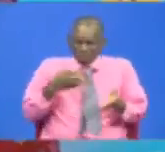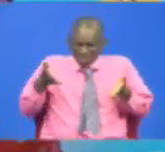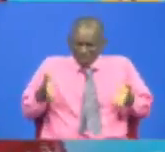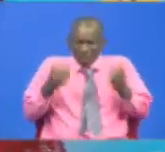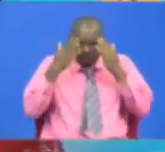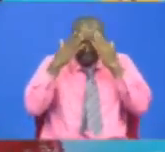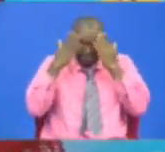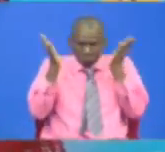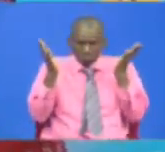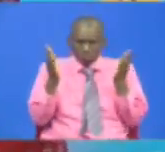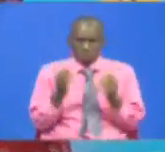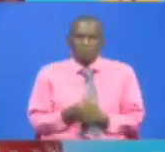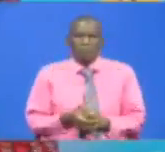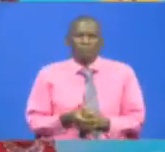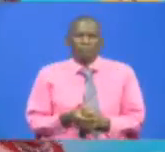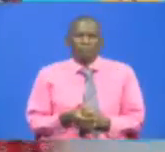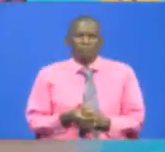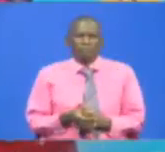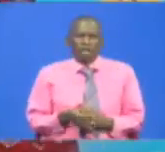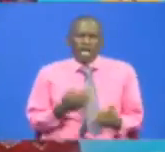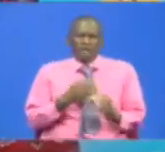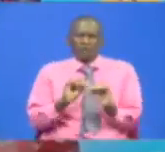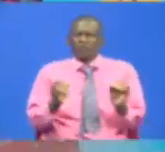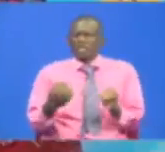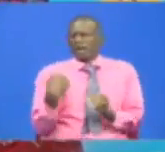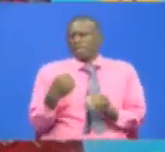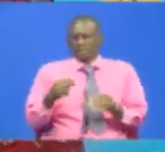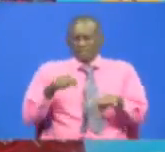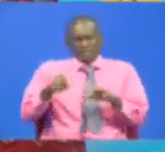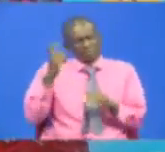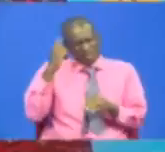know. I don't have the figure in my head.